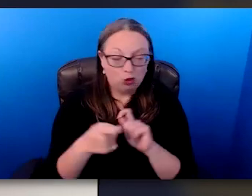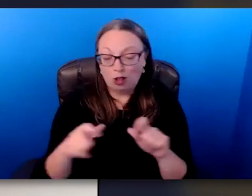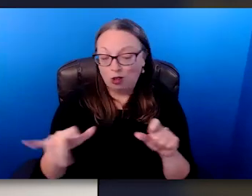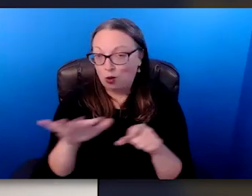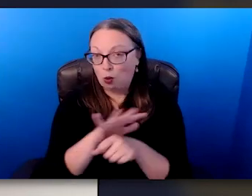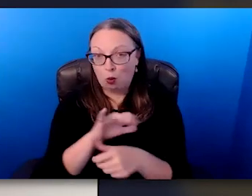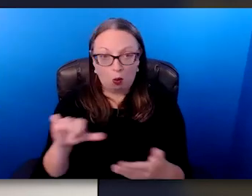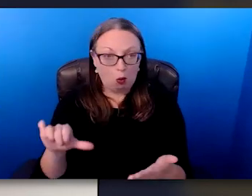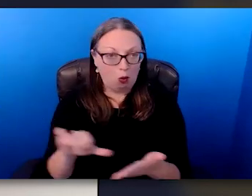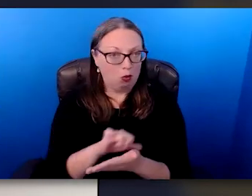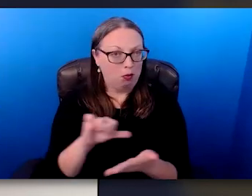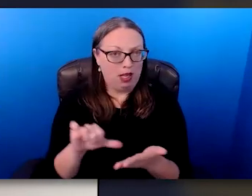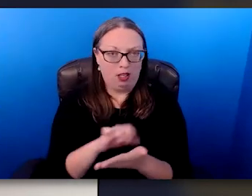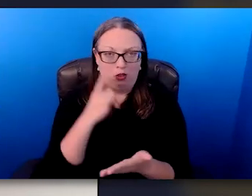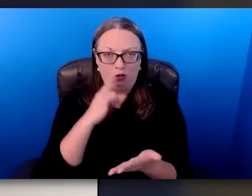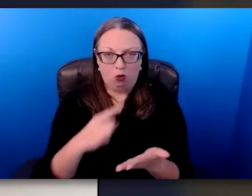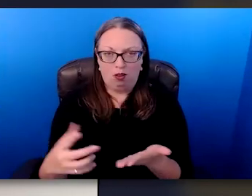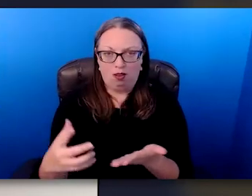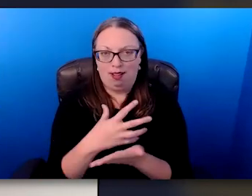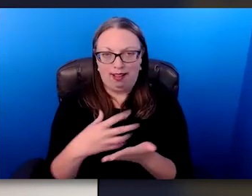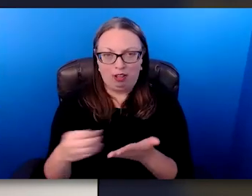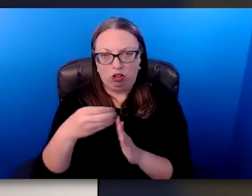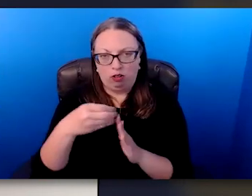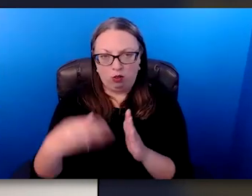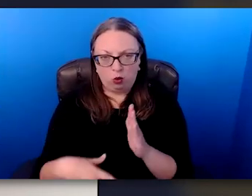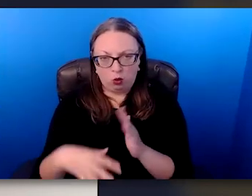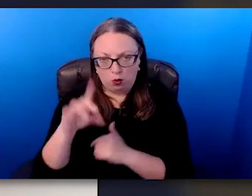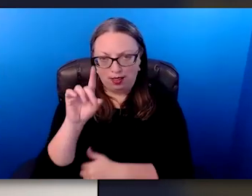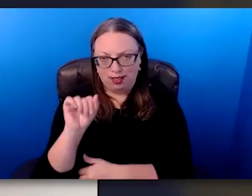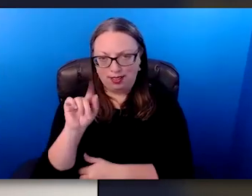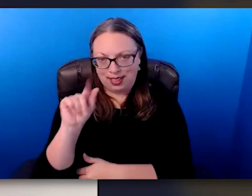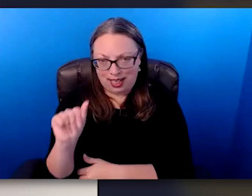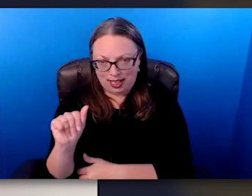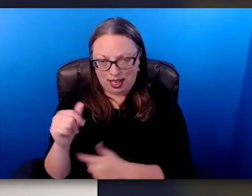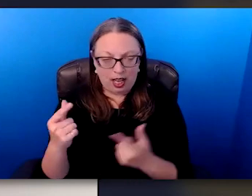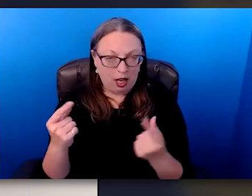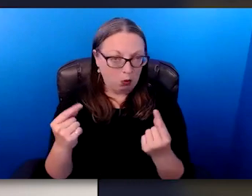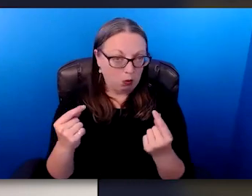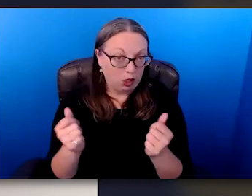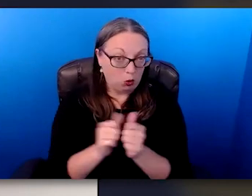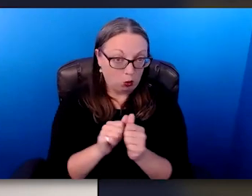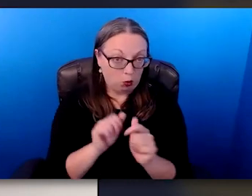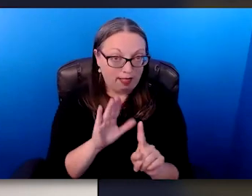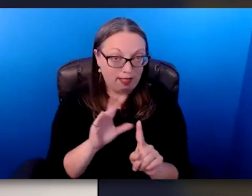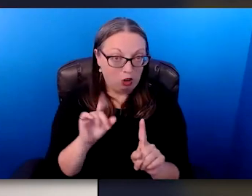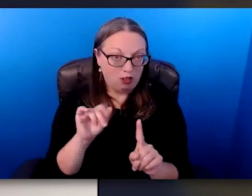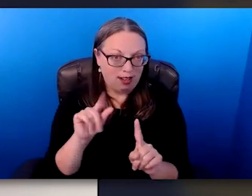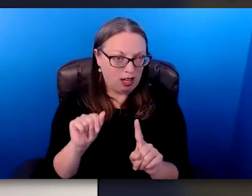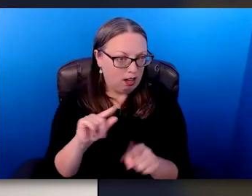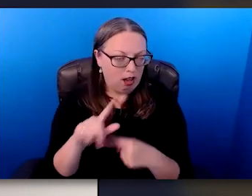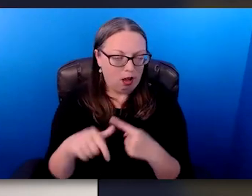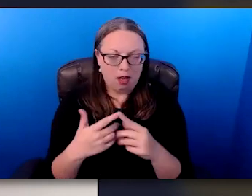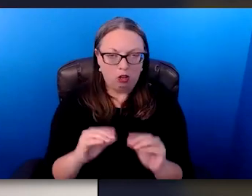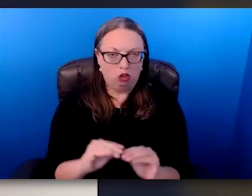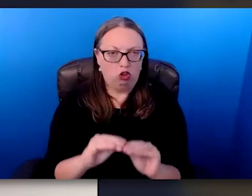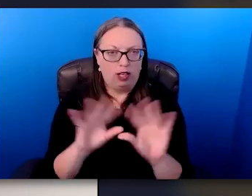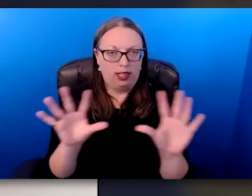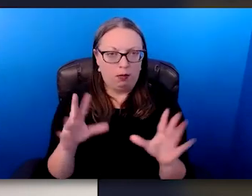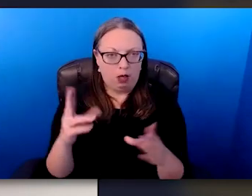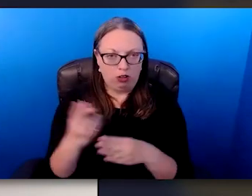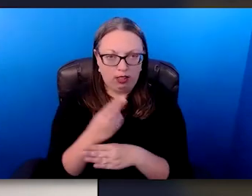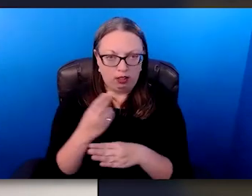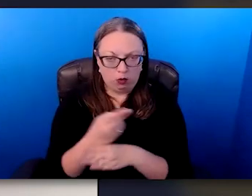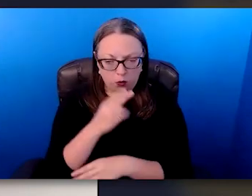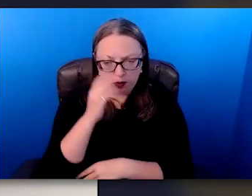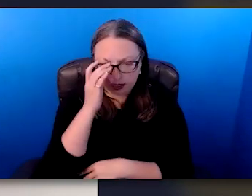have on collection of student data and what we do with student data around transparency of use.